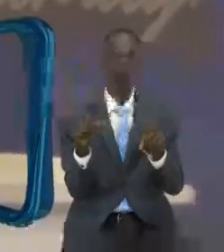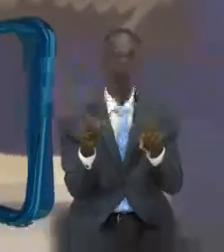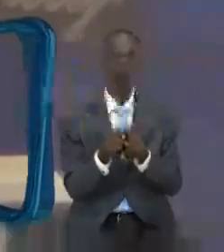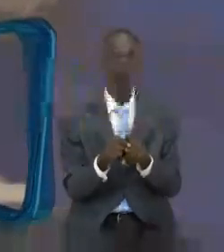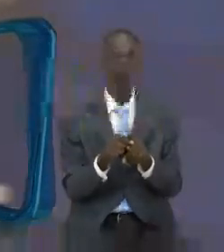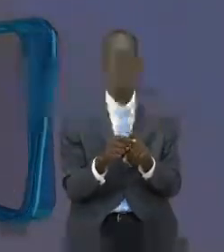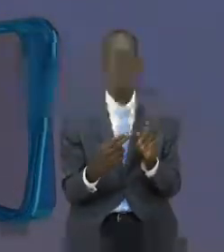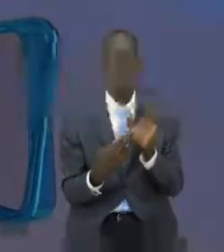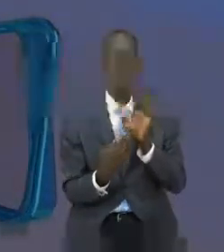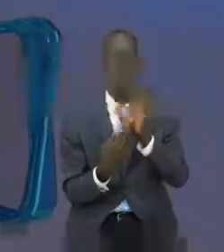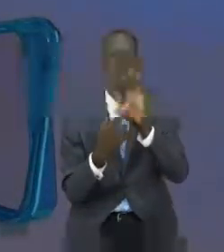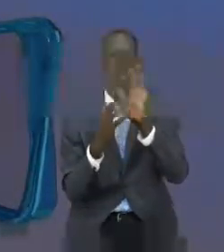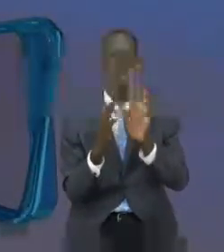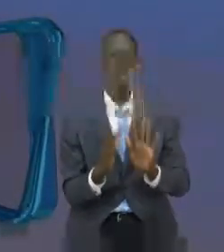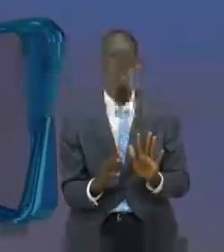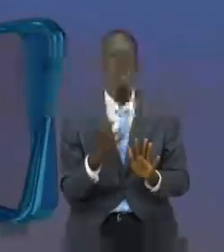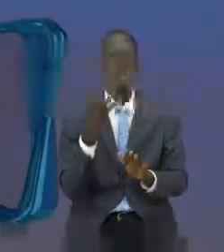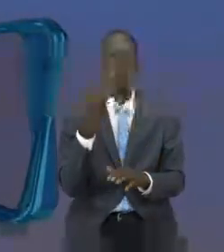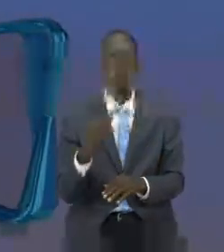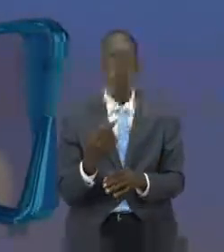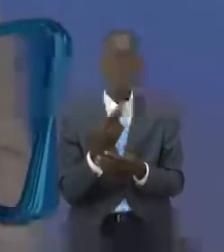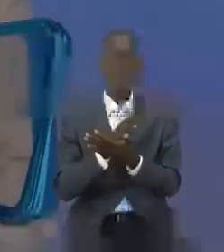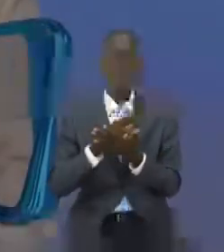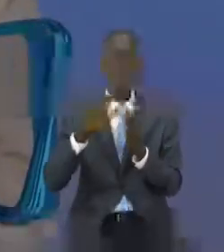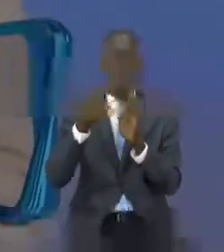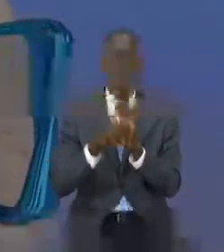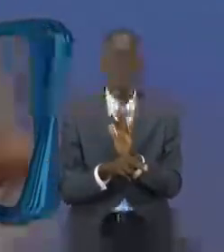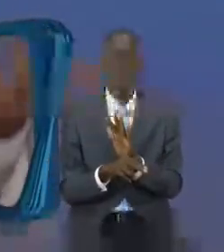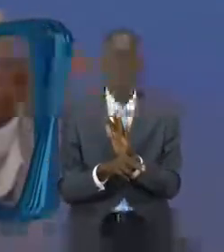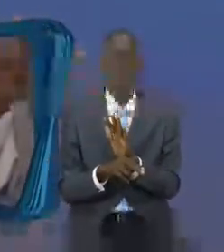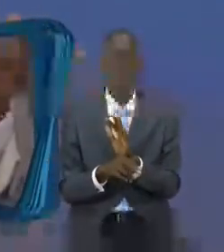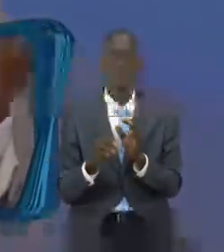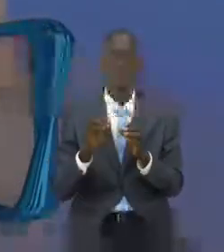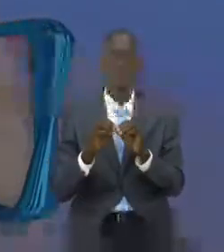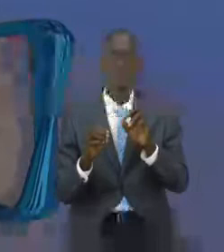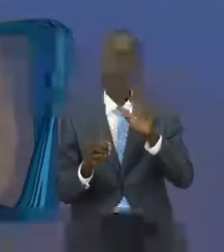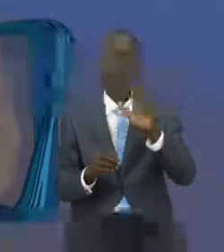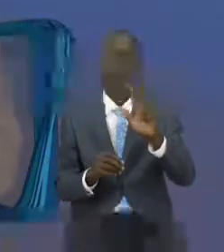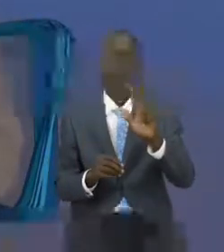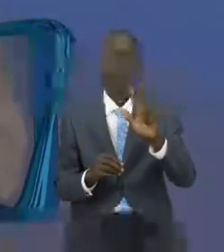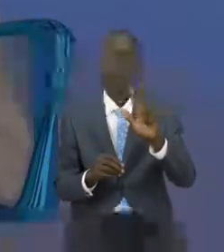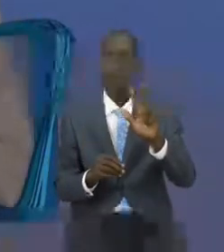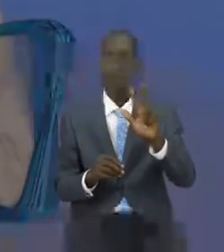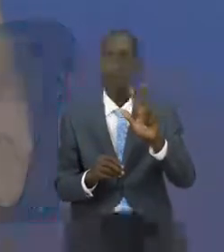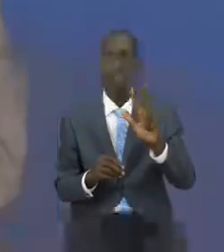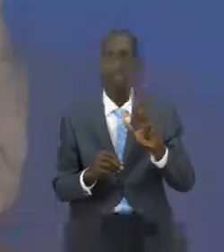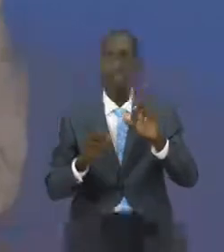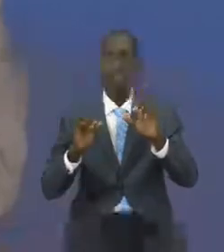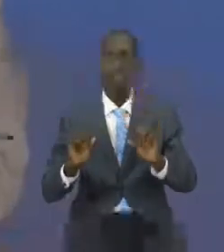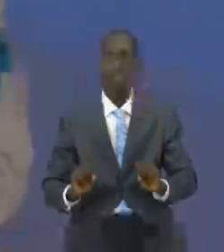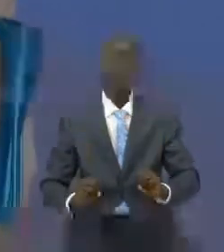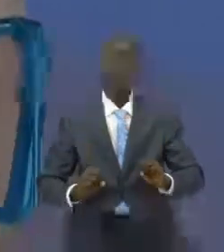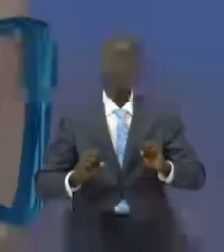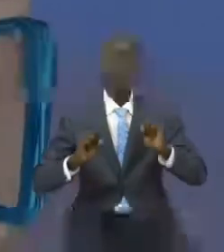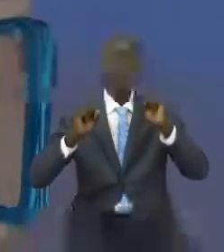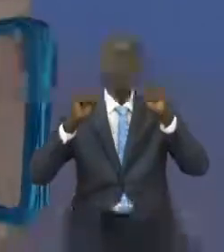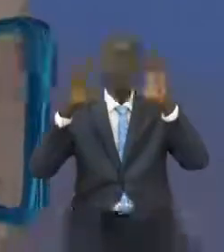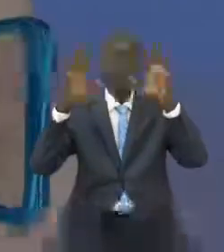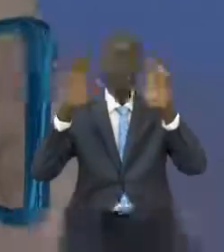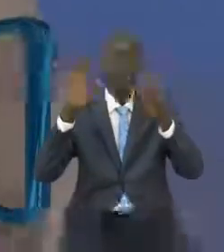like ambassadors of holiness. Number three, devotion to God's